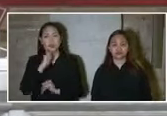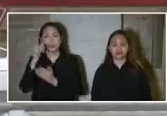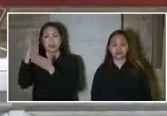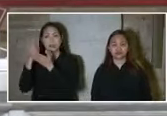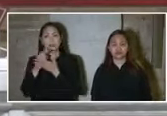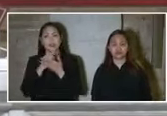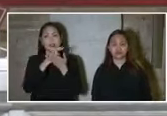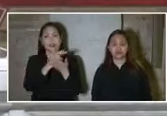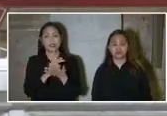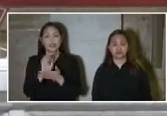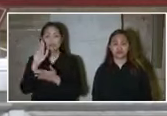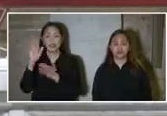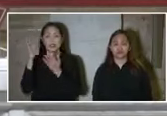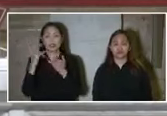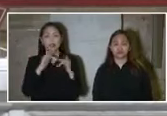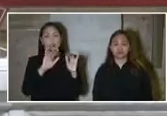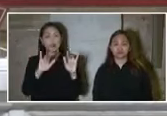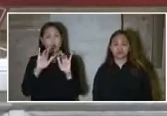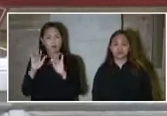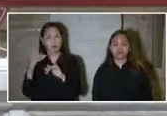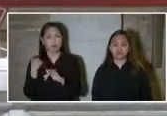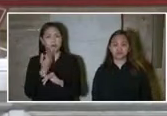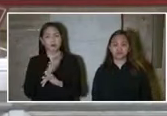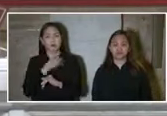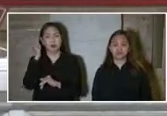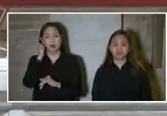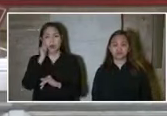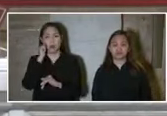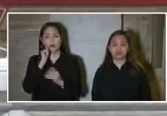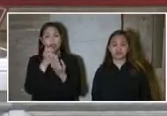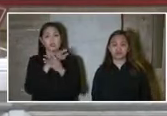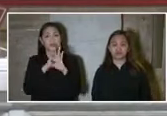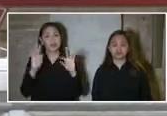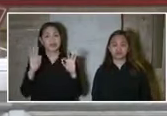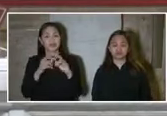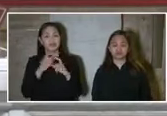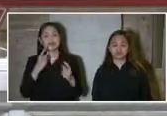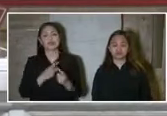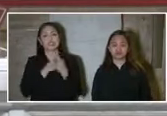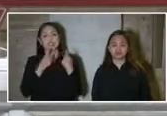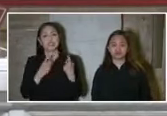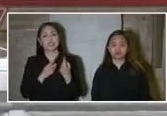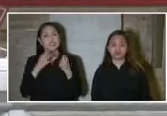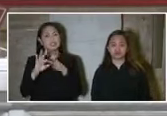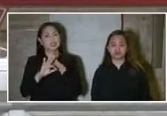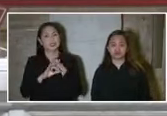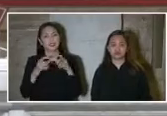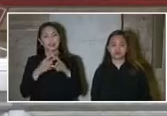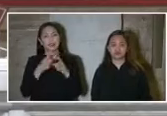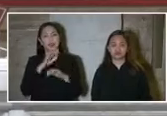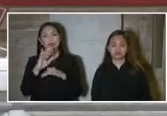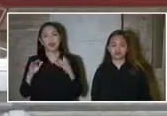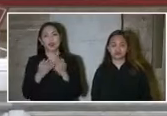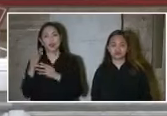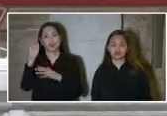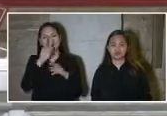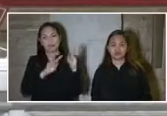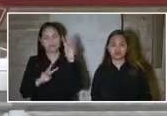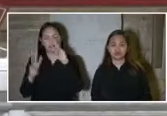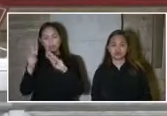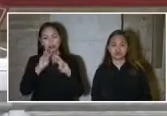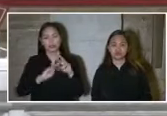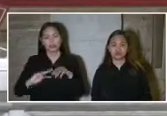of your mercy, we may be always free from sin and safe from all distress, as we